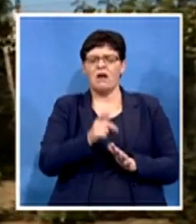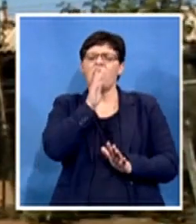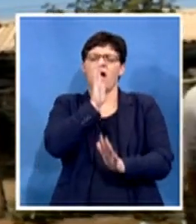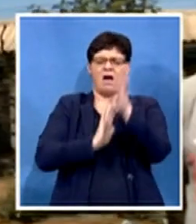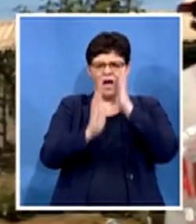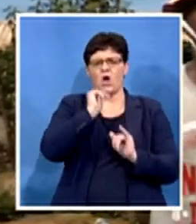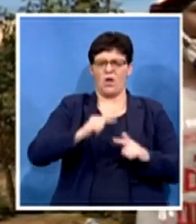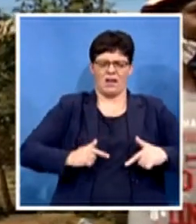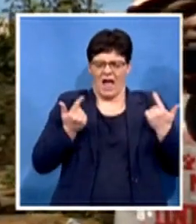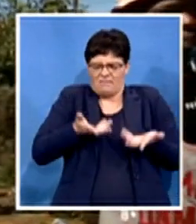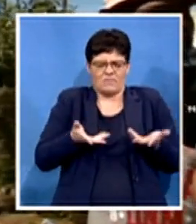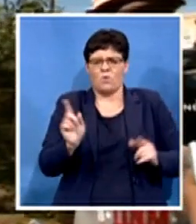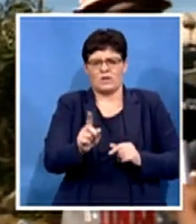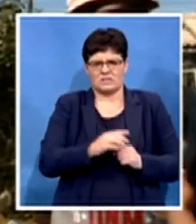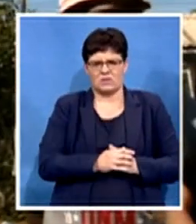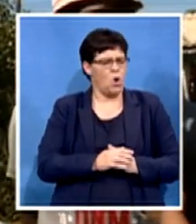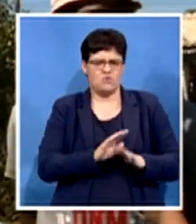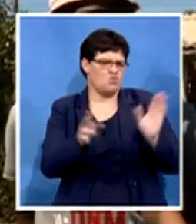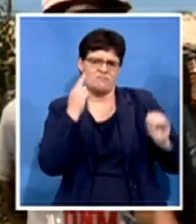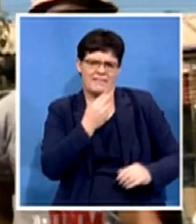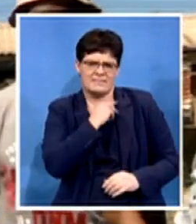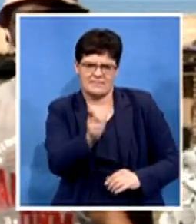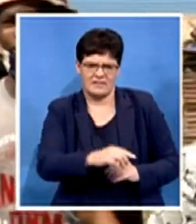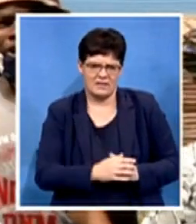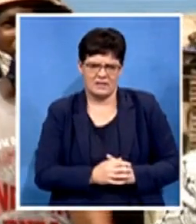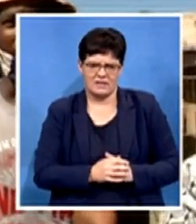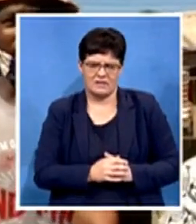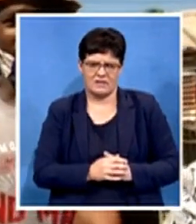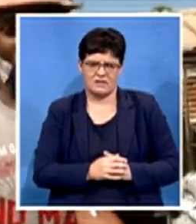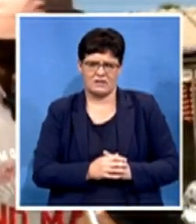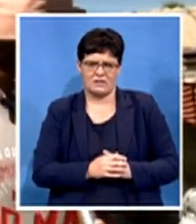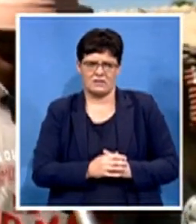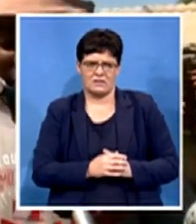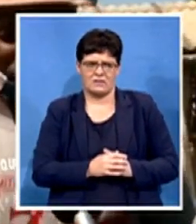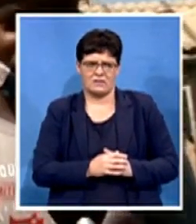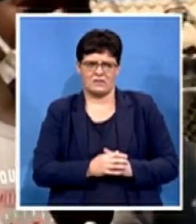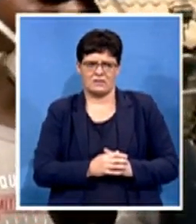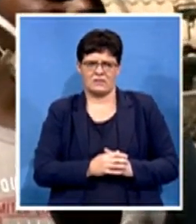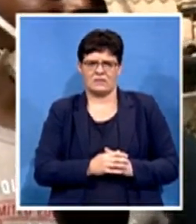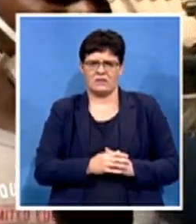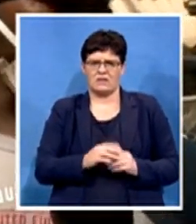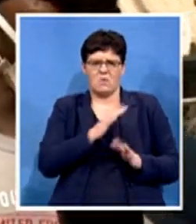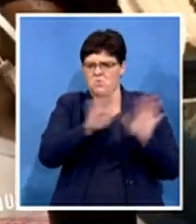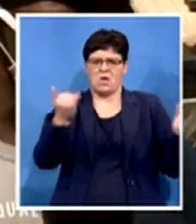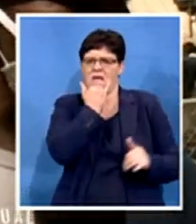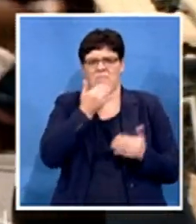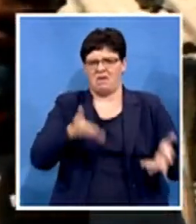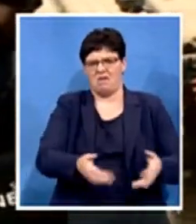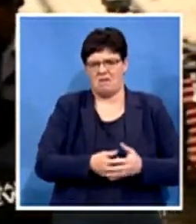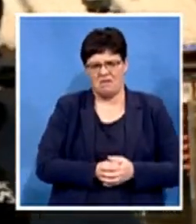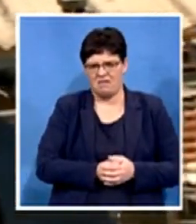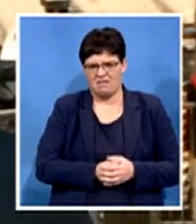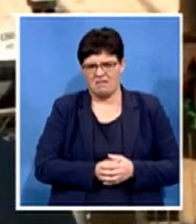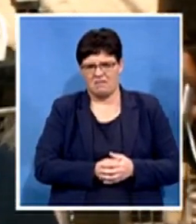nice. Ngenxa into eyi-one apha sihlali kamandi, into eyi-one neetoilethi ziyadoya. Itoilethi kwahle le toilethi clean umntu wakho kanye